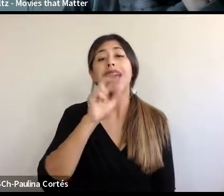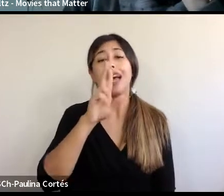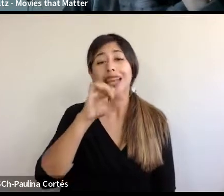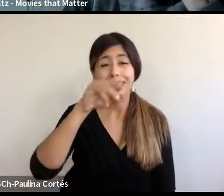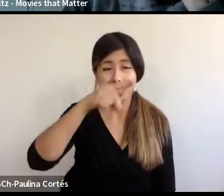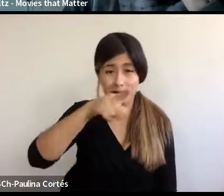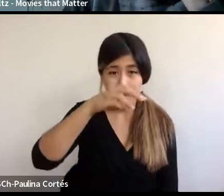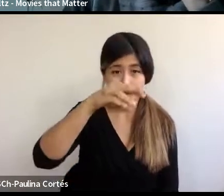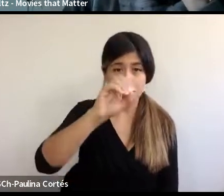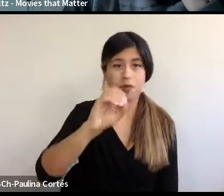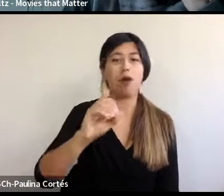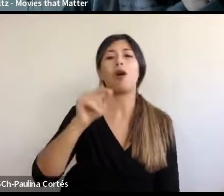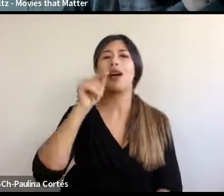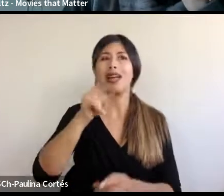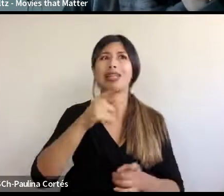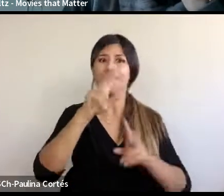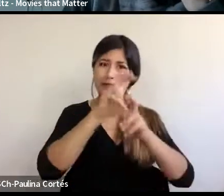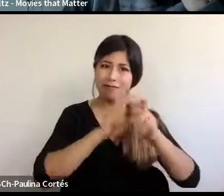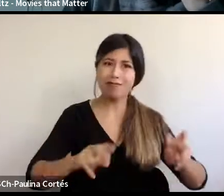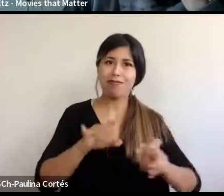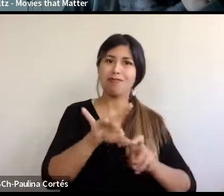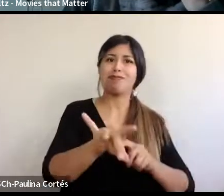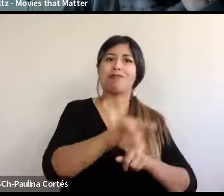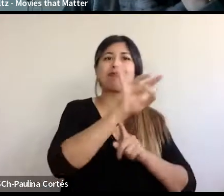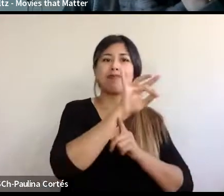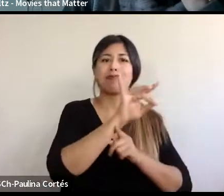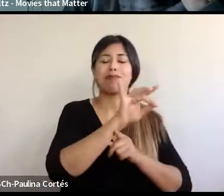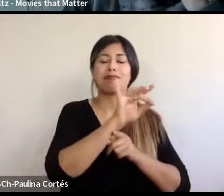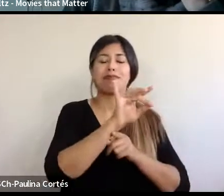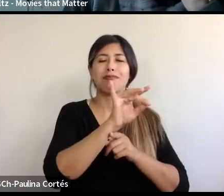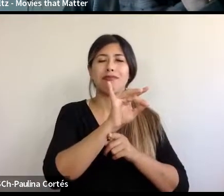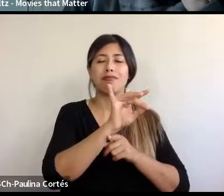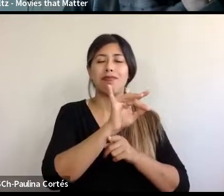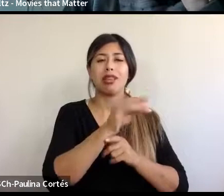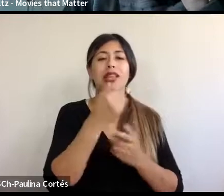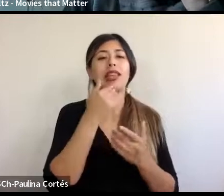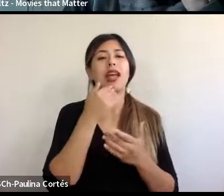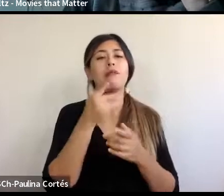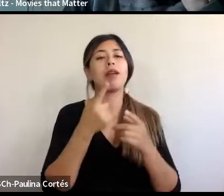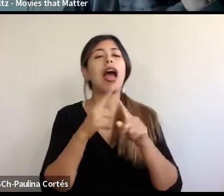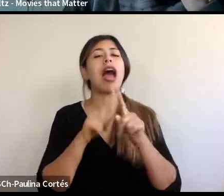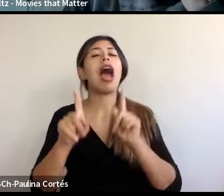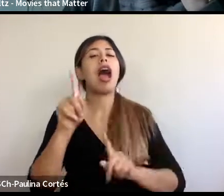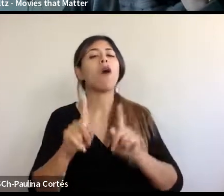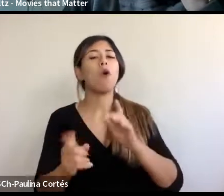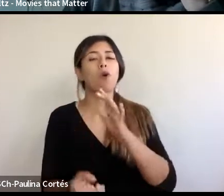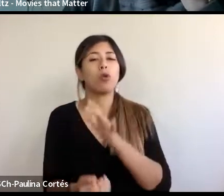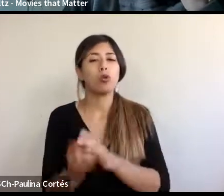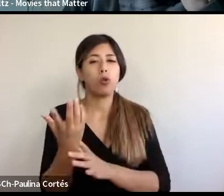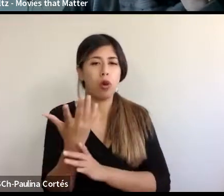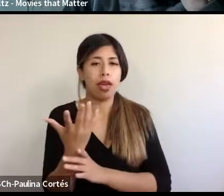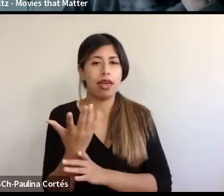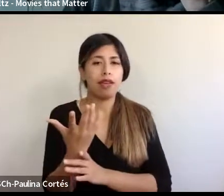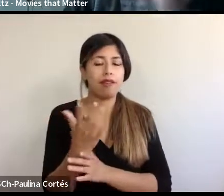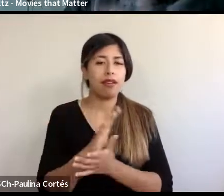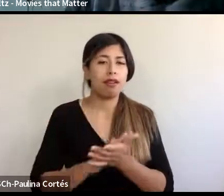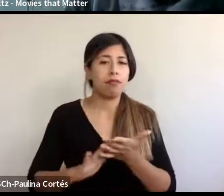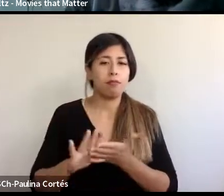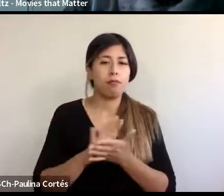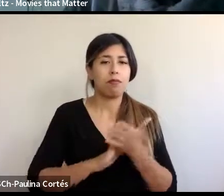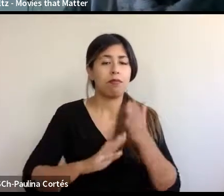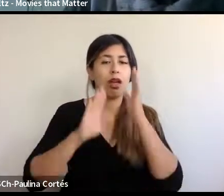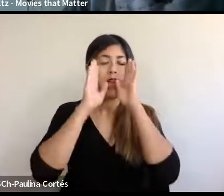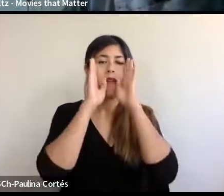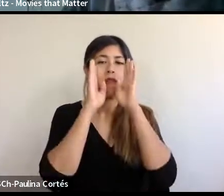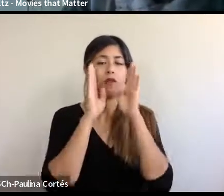also one specific and new section for the next edition, which will be focusing on mental health issues, also a little